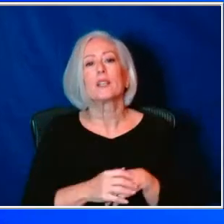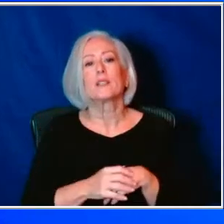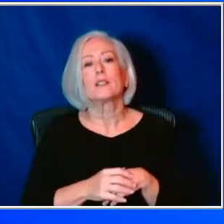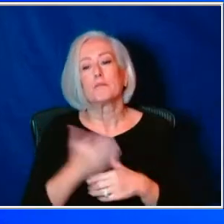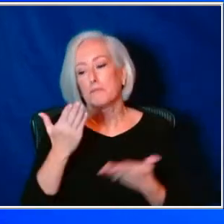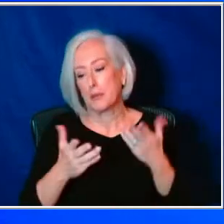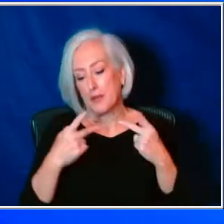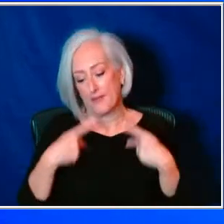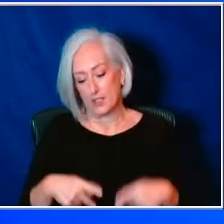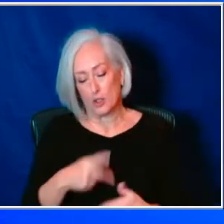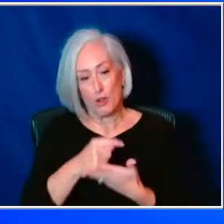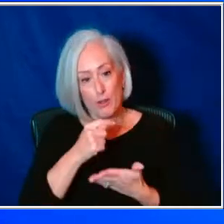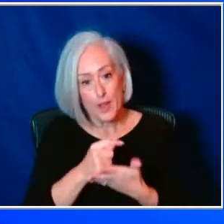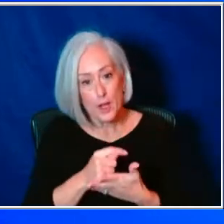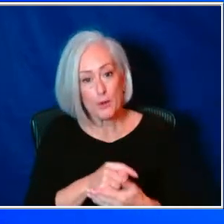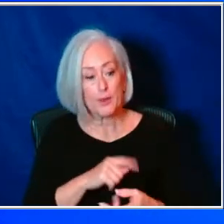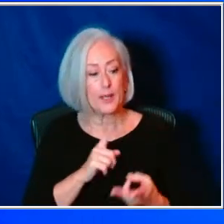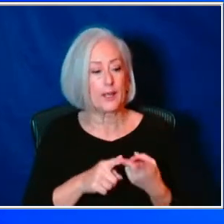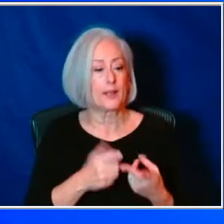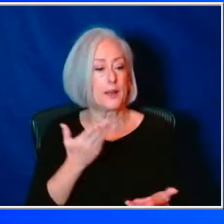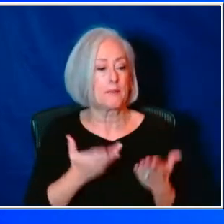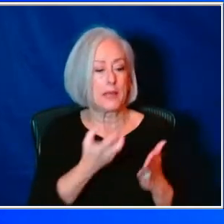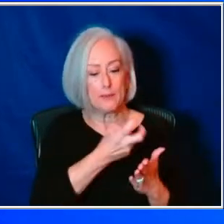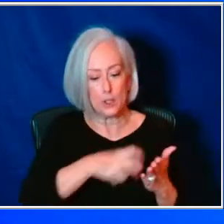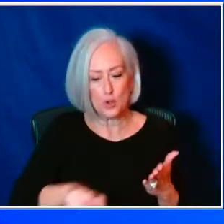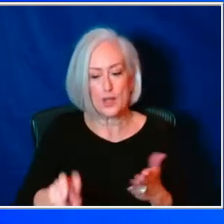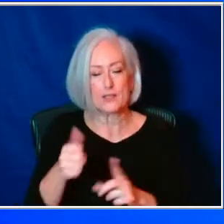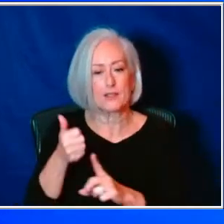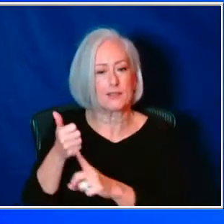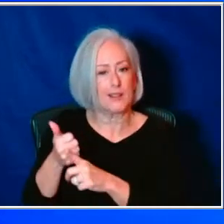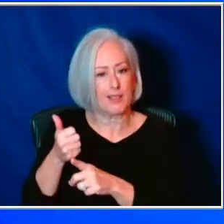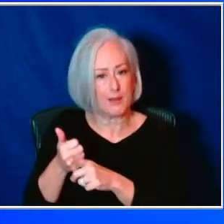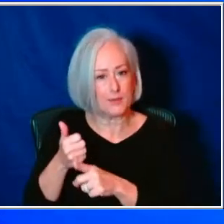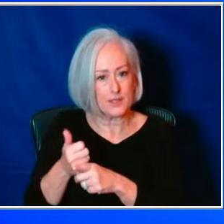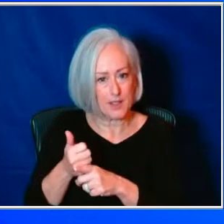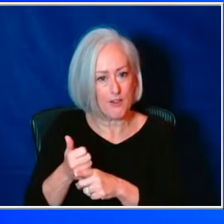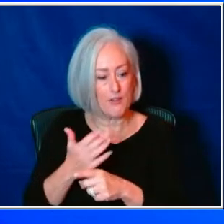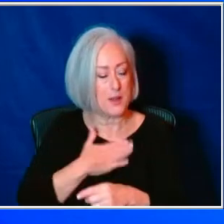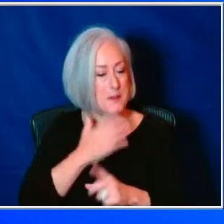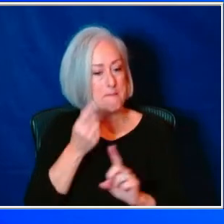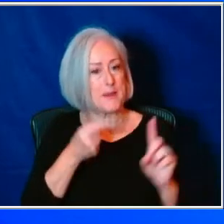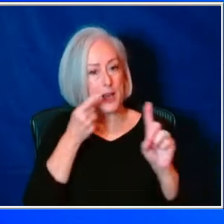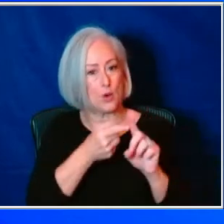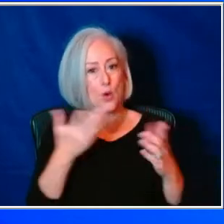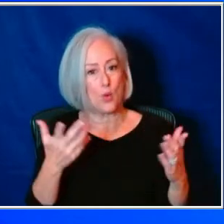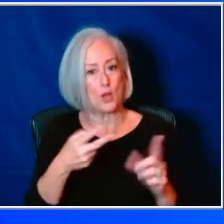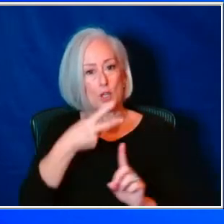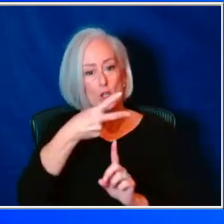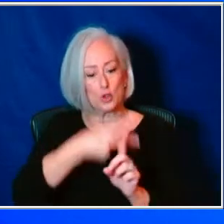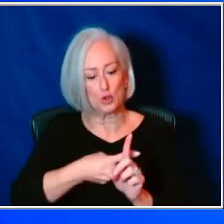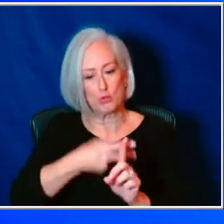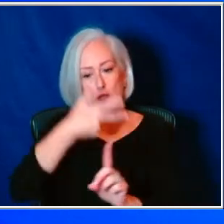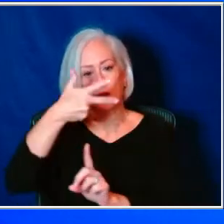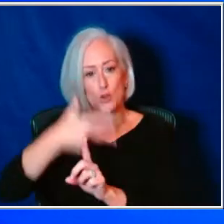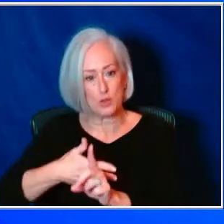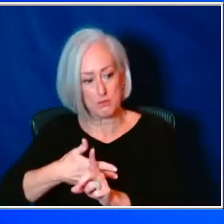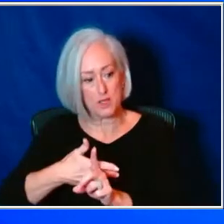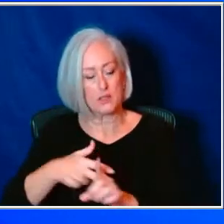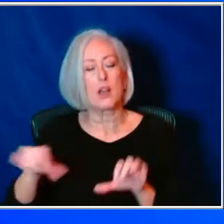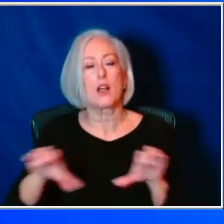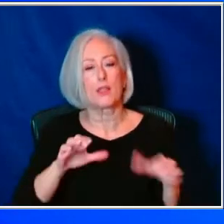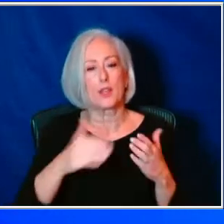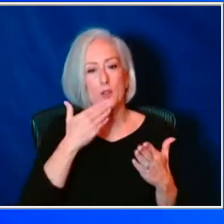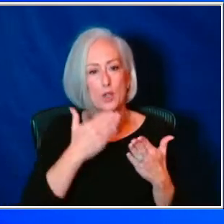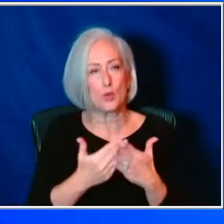to transition back into those activities on their own. And my goal for most folks is by 2 to 3 months that they're really doing pretty well, and hopefully that they say, you